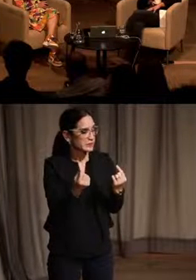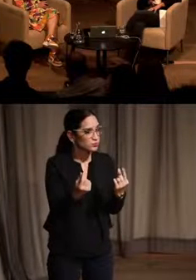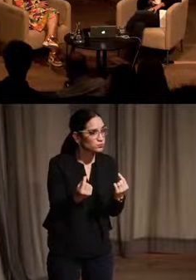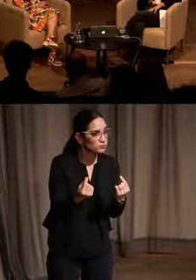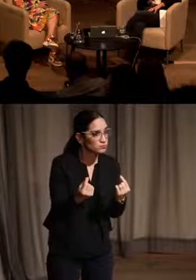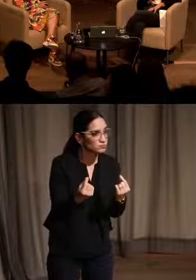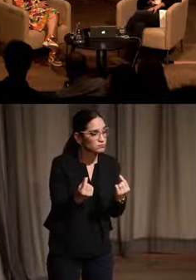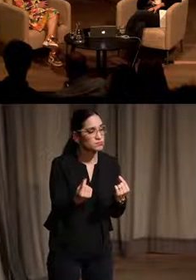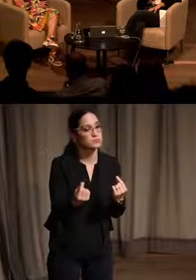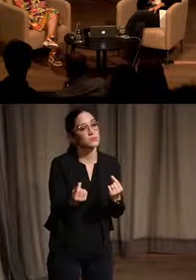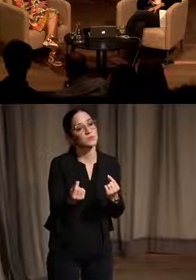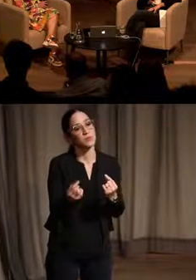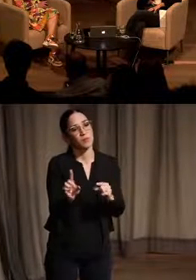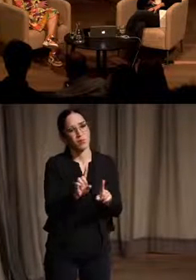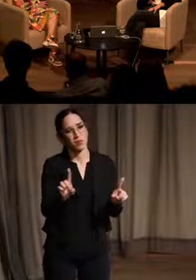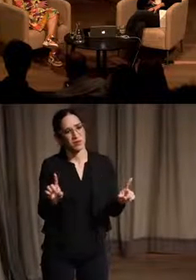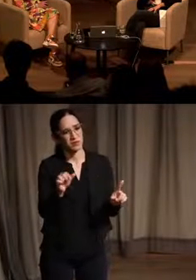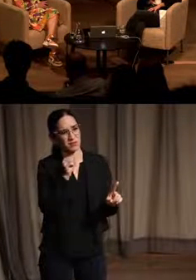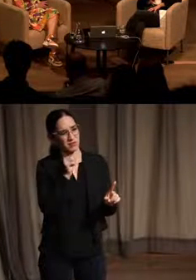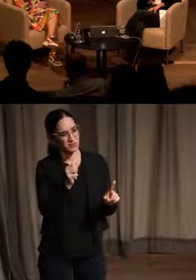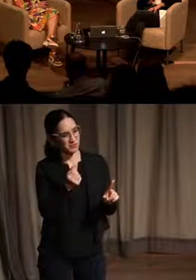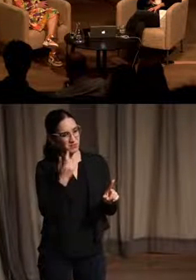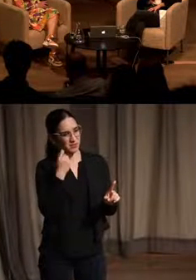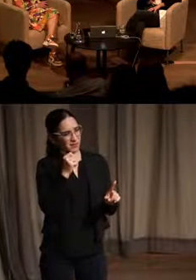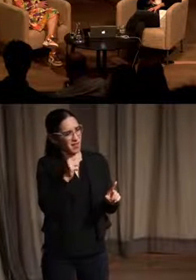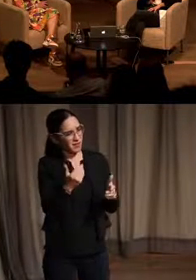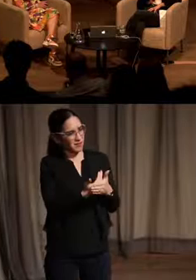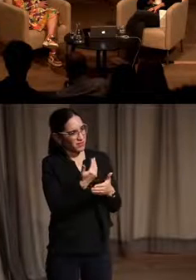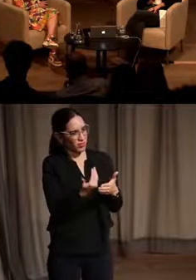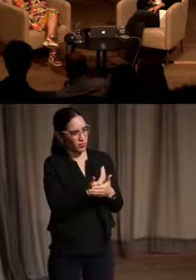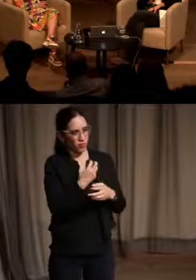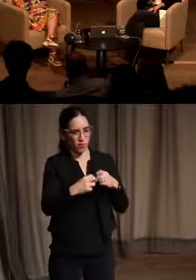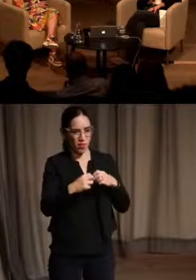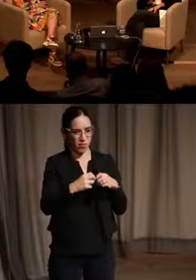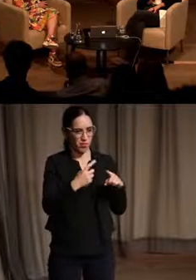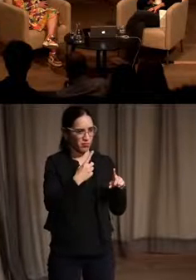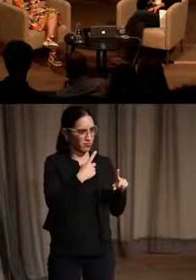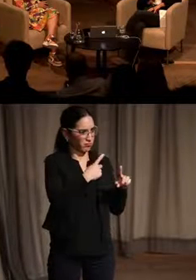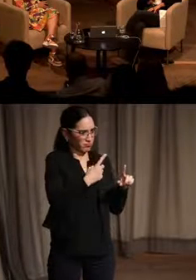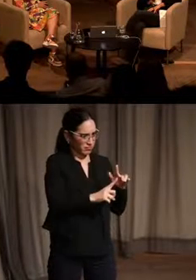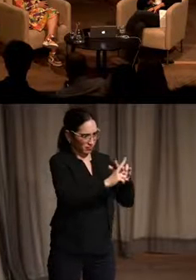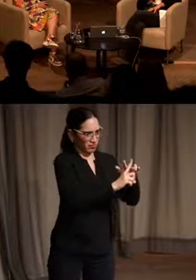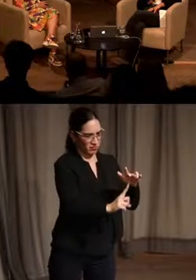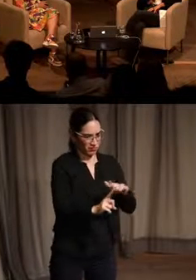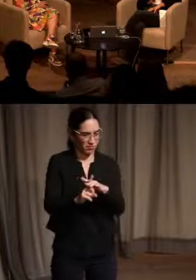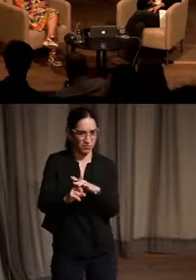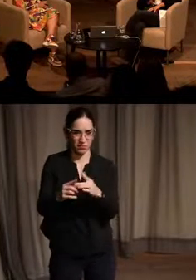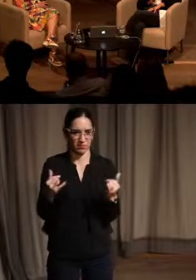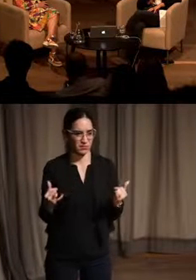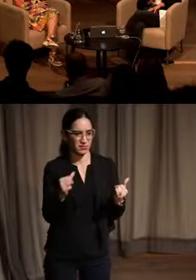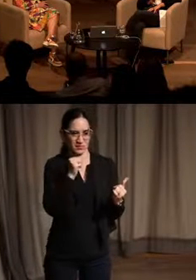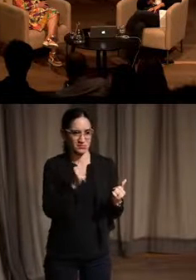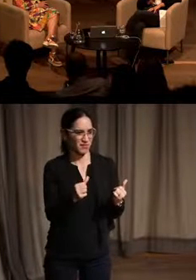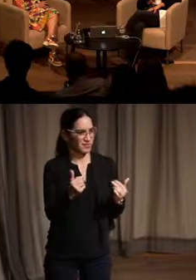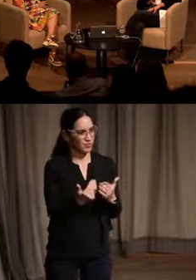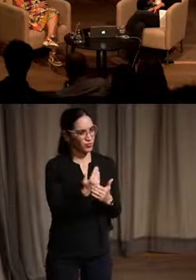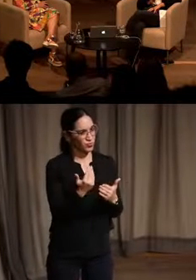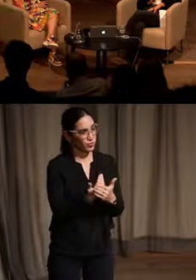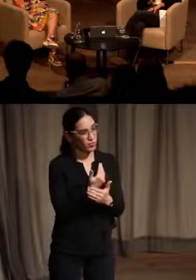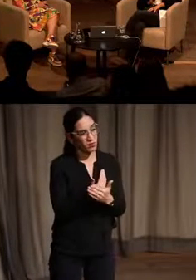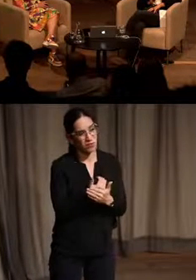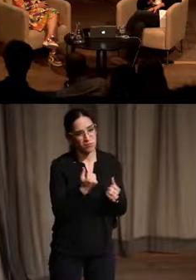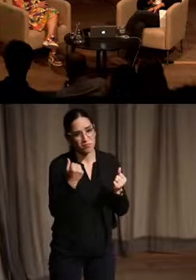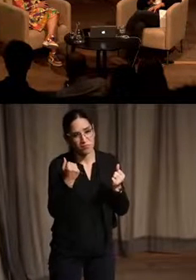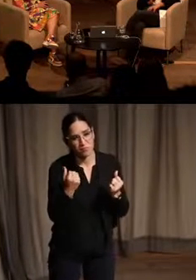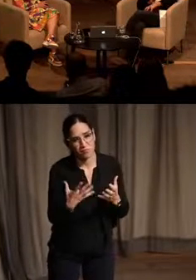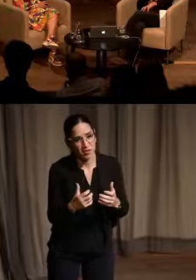But it also isn't a new issue. You know, I mean, these repro rights conversations have been happening for a long time, and women's rights issue